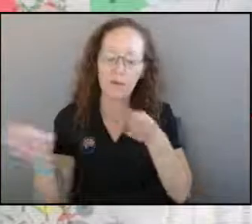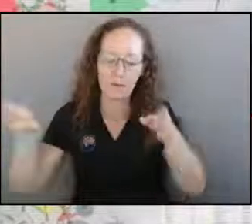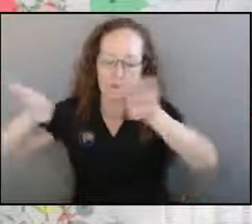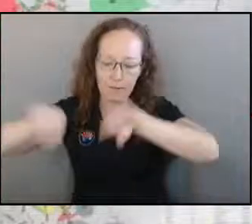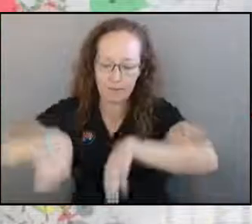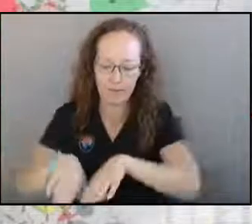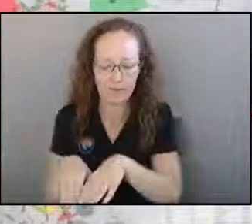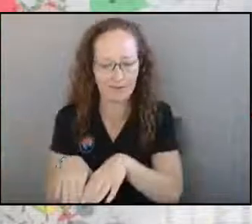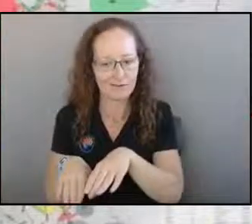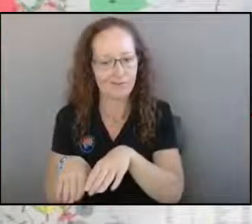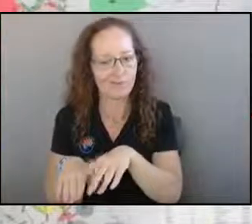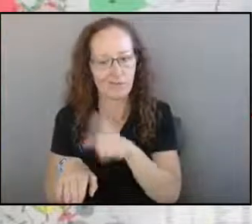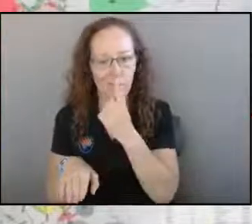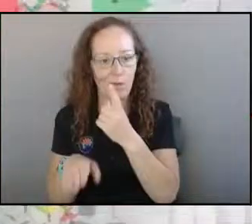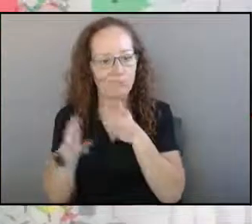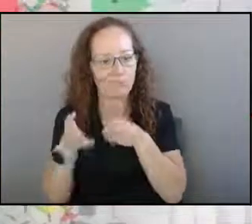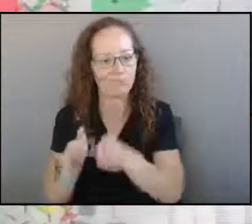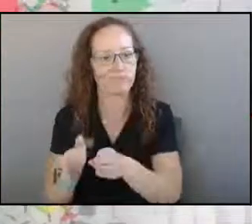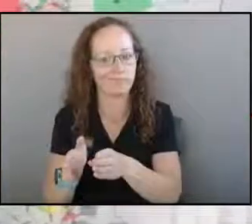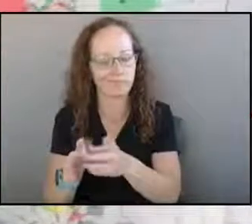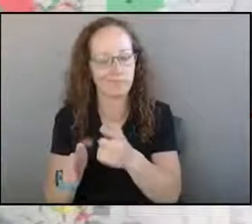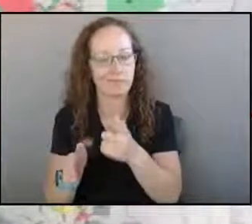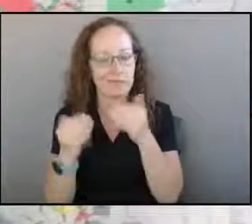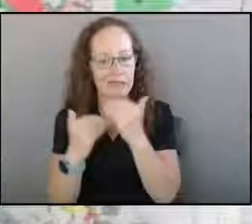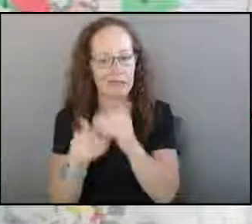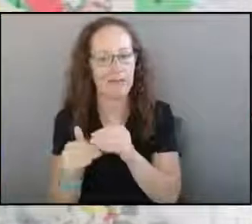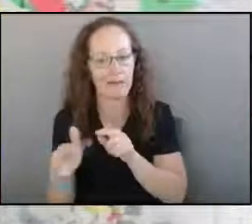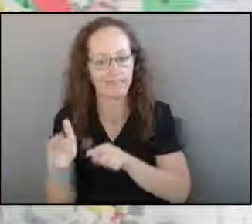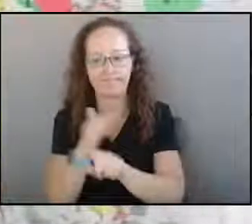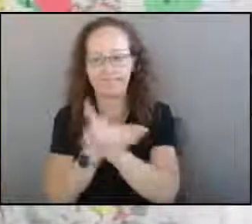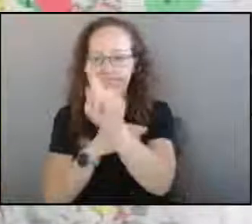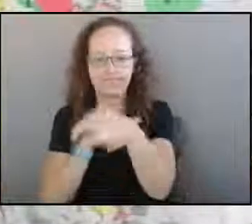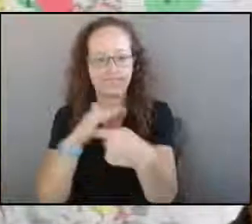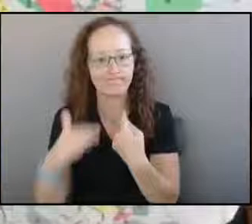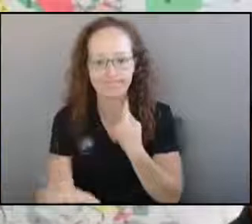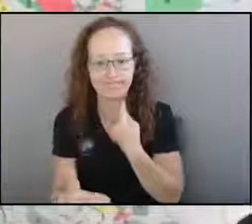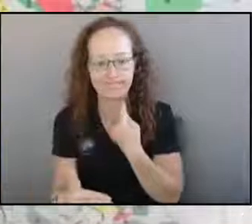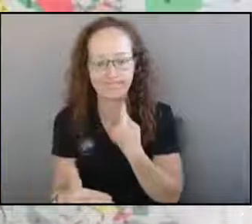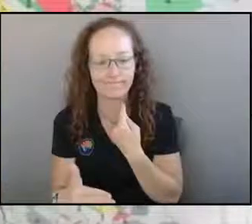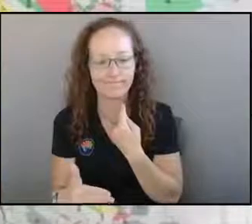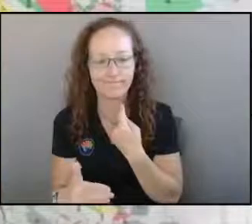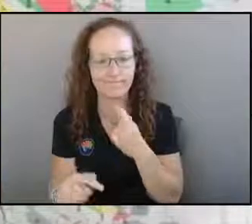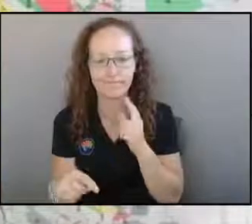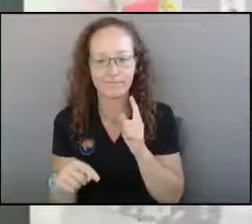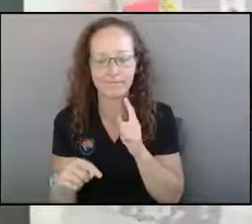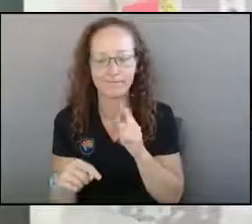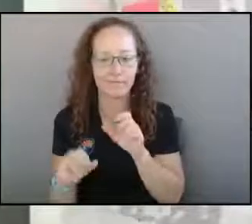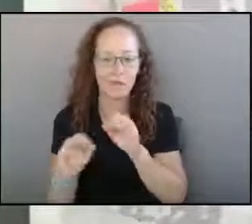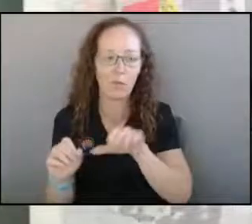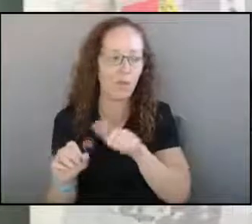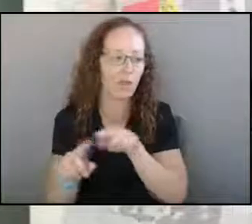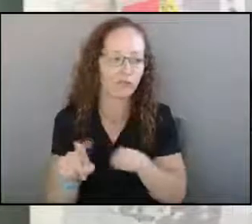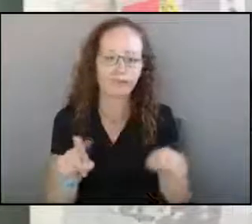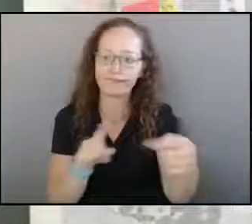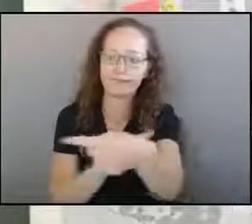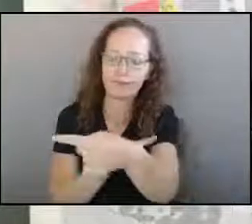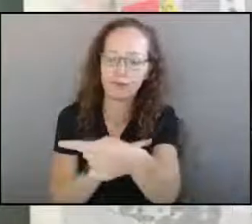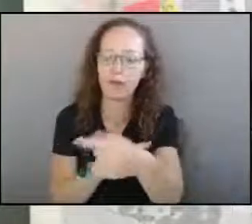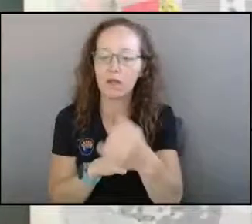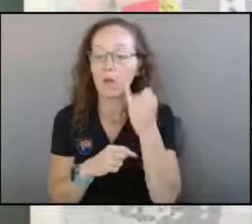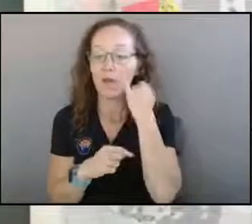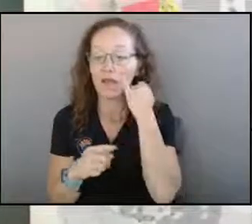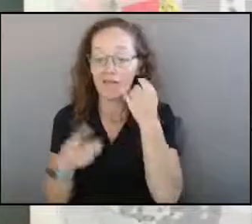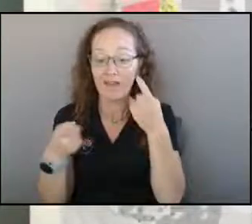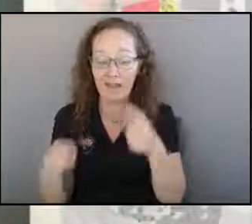down, which is very concerning to us, because we don't want anybody to get trapped in there if the fire was to come across the highway there,